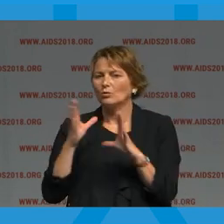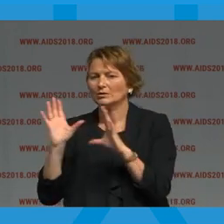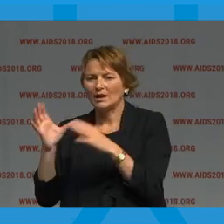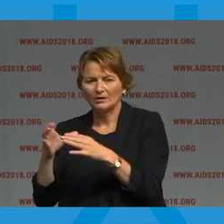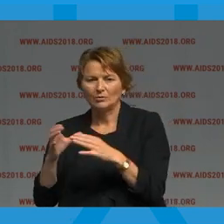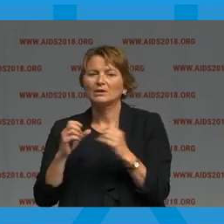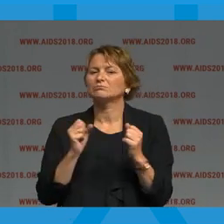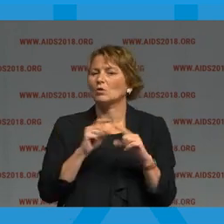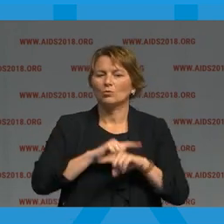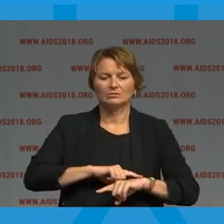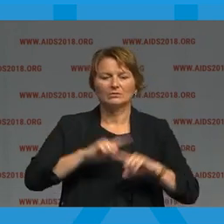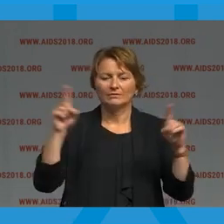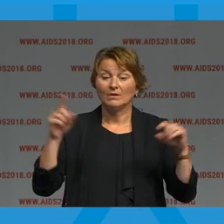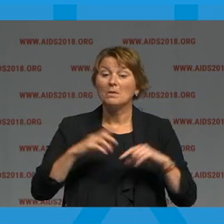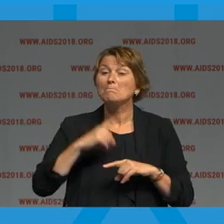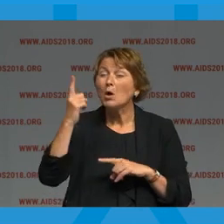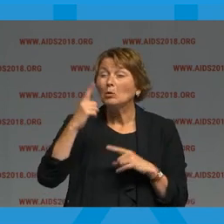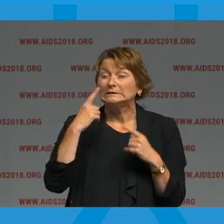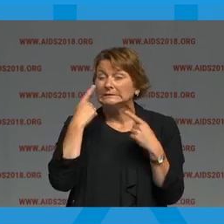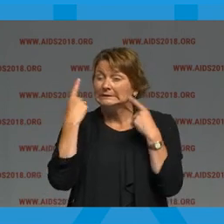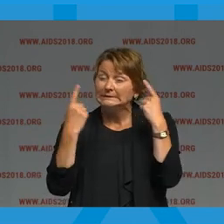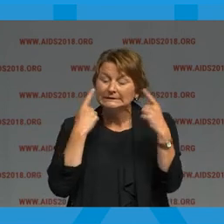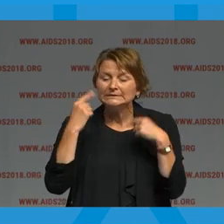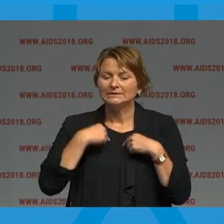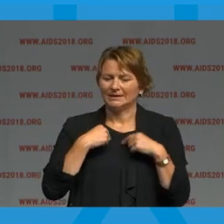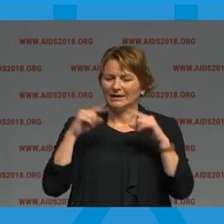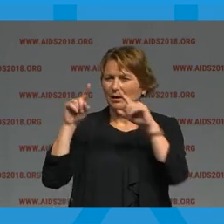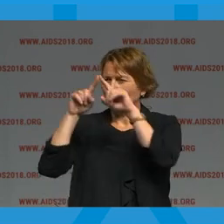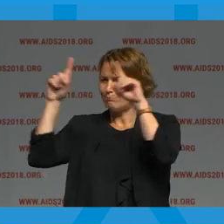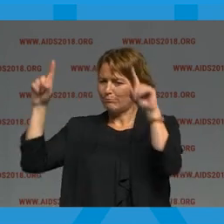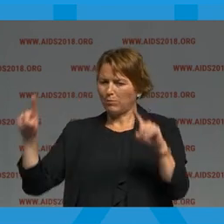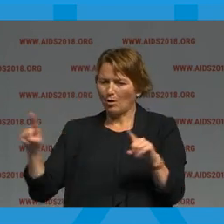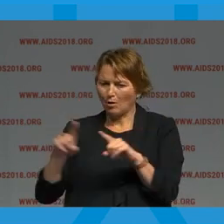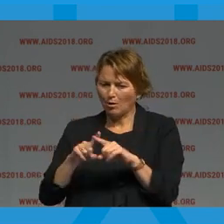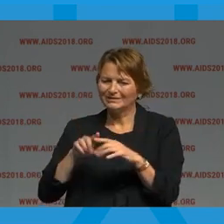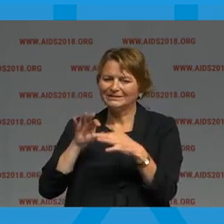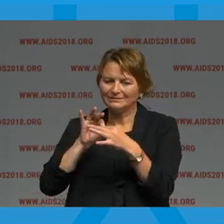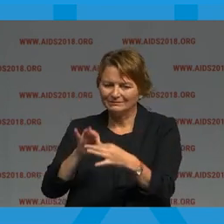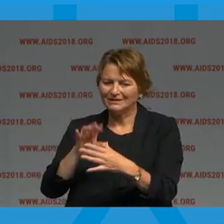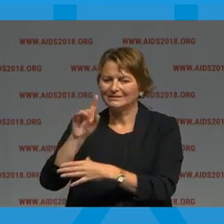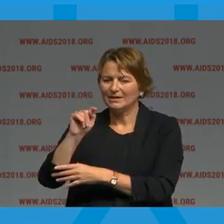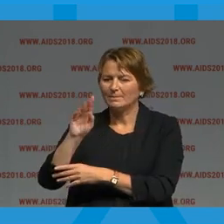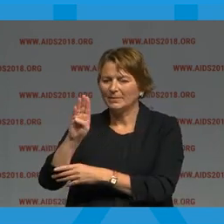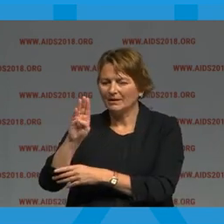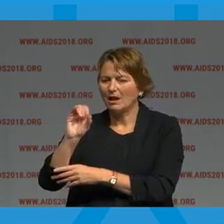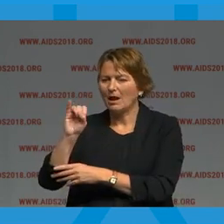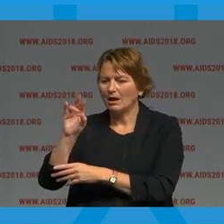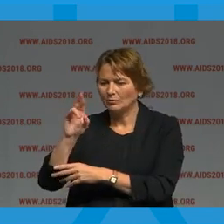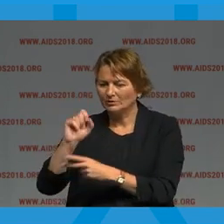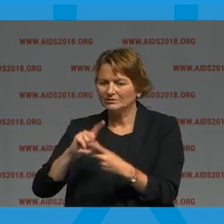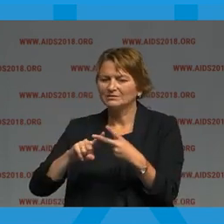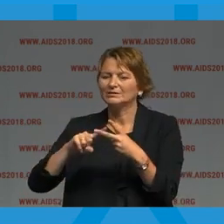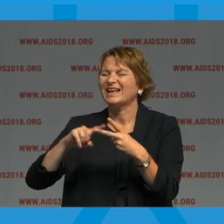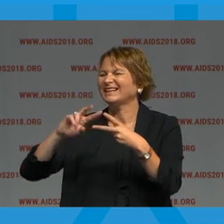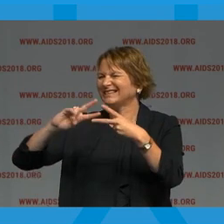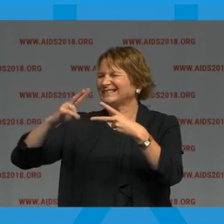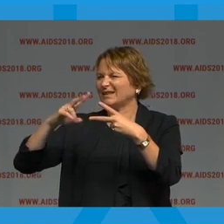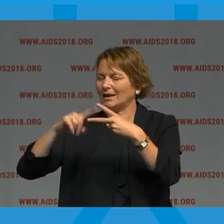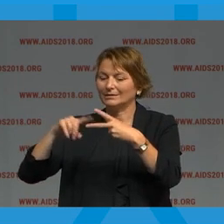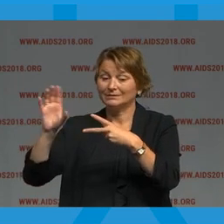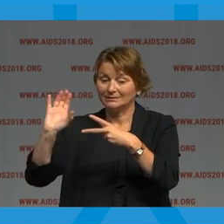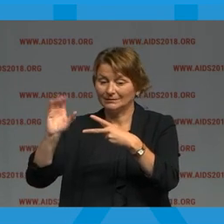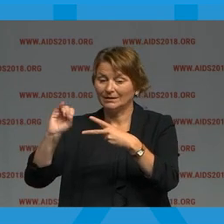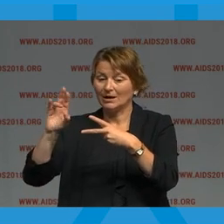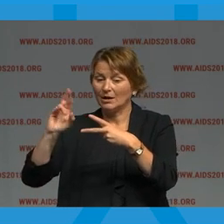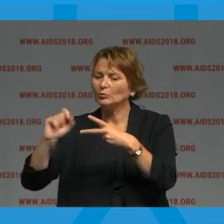most concerning ones that are in the box, the TB-related iris and the cryptococcal-related iris, show no difference when you use integrase